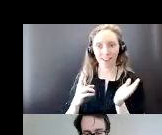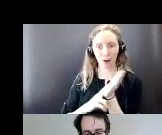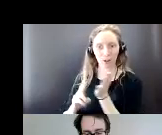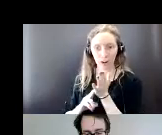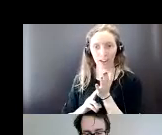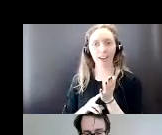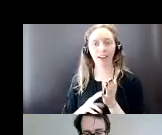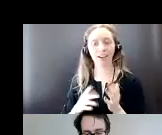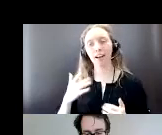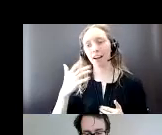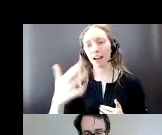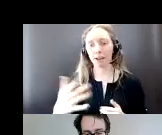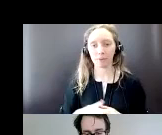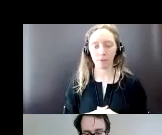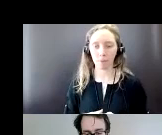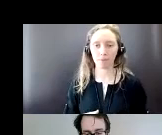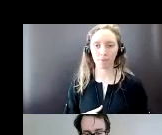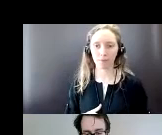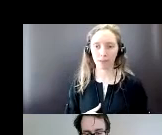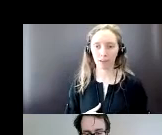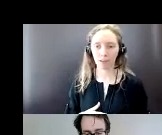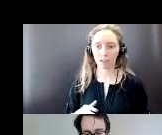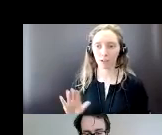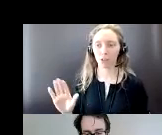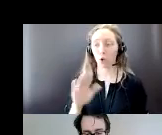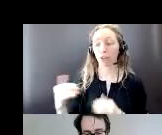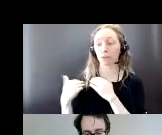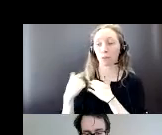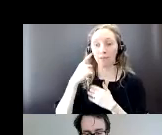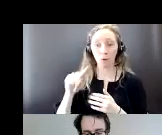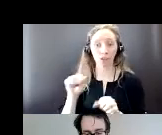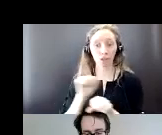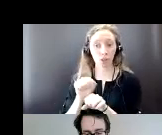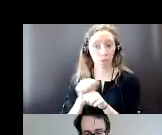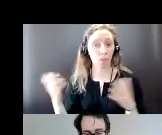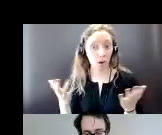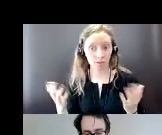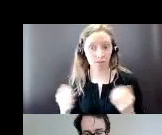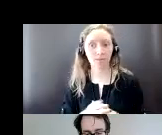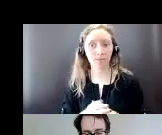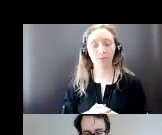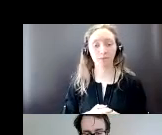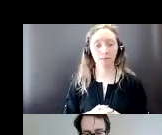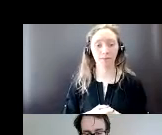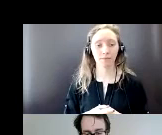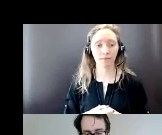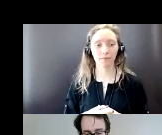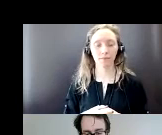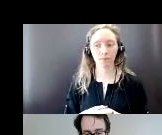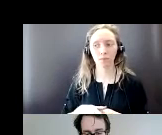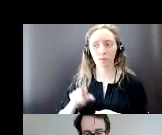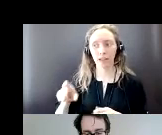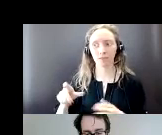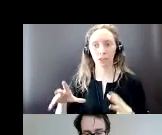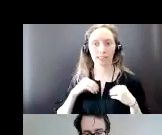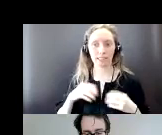you, when it comes time to tell you what the responsibilities are for the job, they will tell you that you have to accept payments